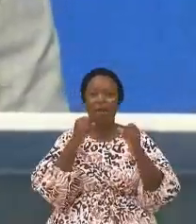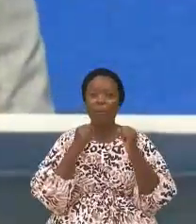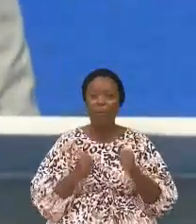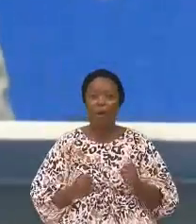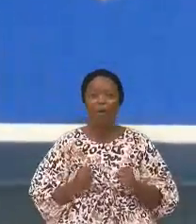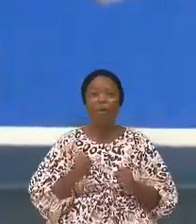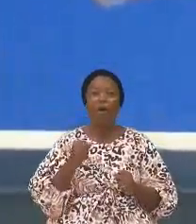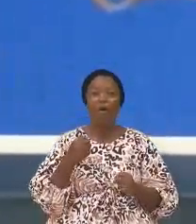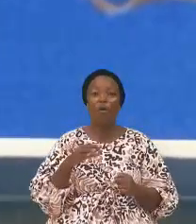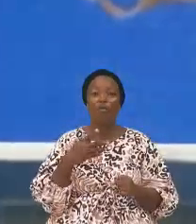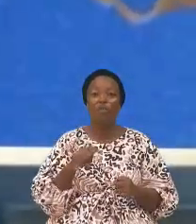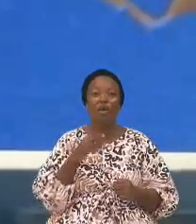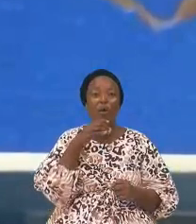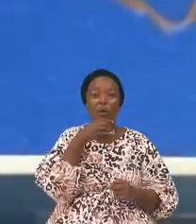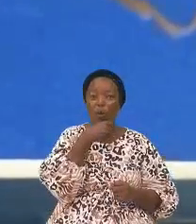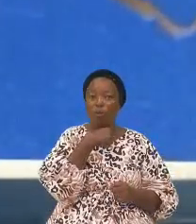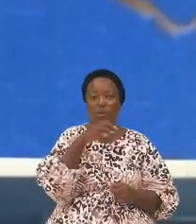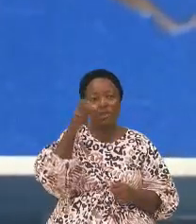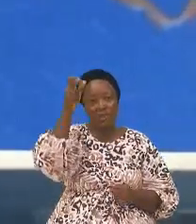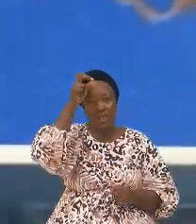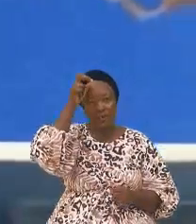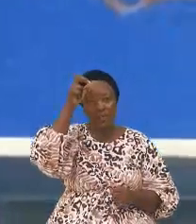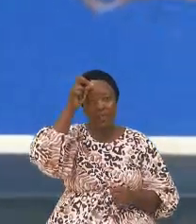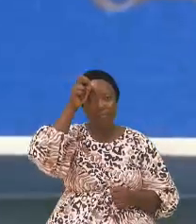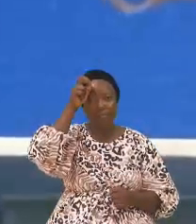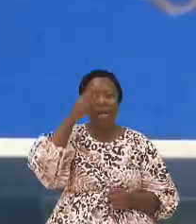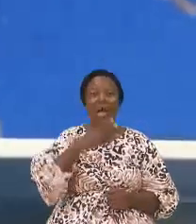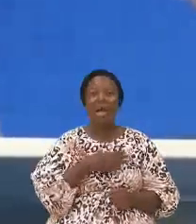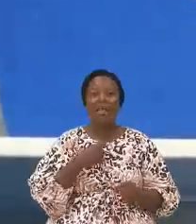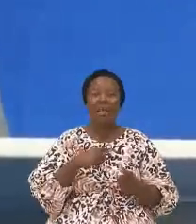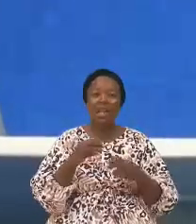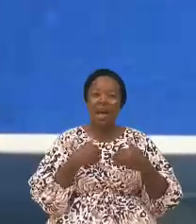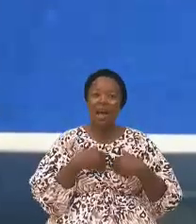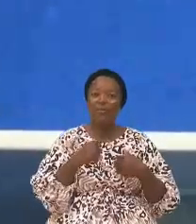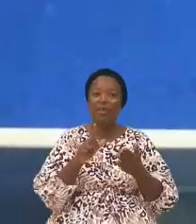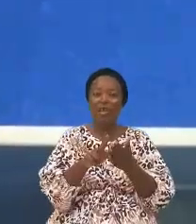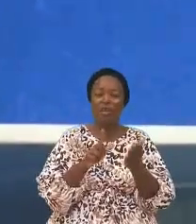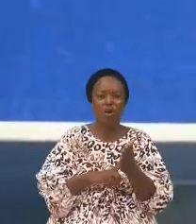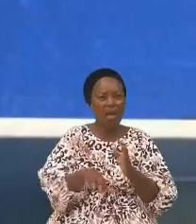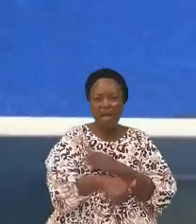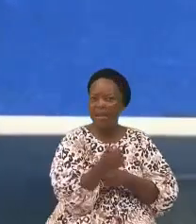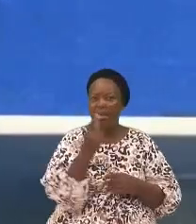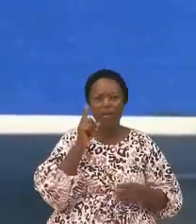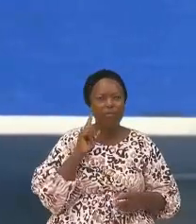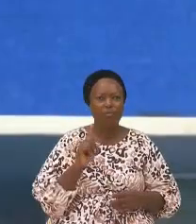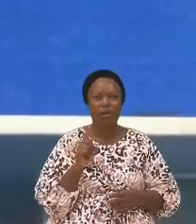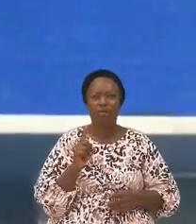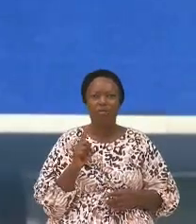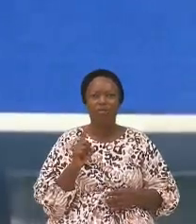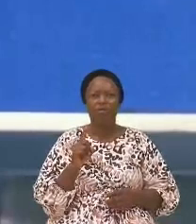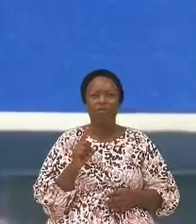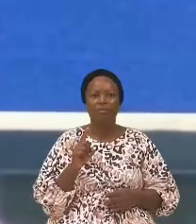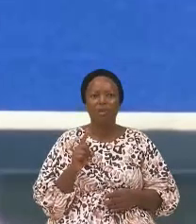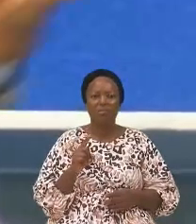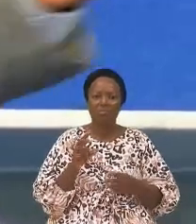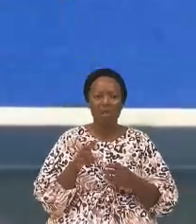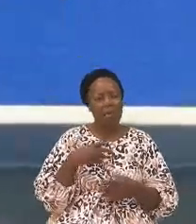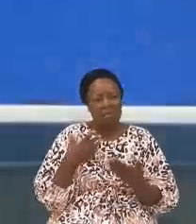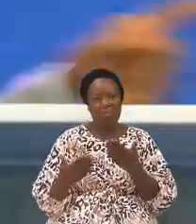the old serpent, the power of the old devil. And they have a